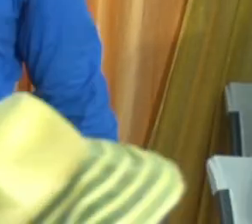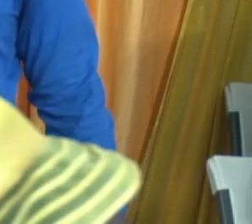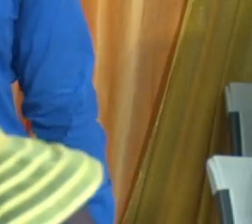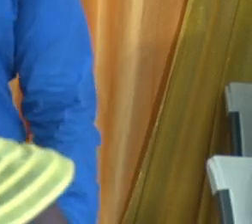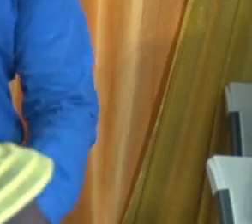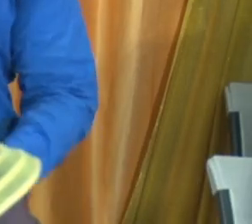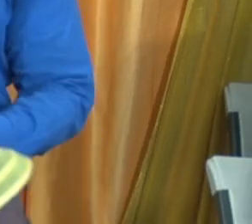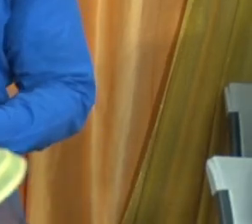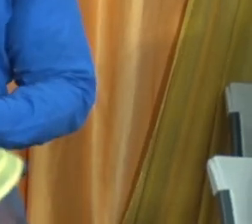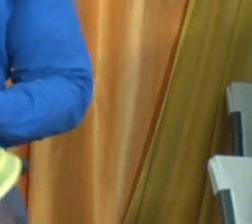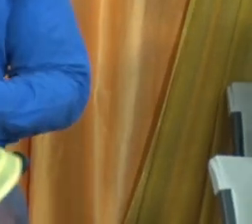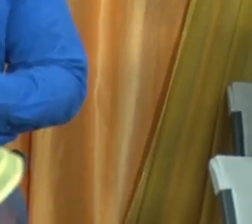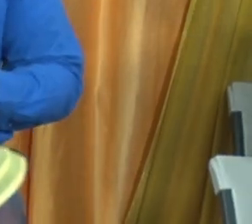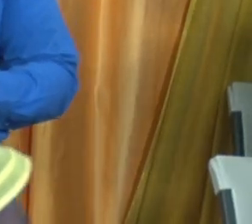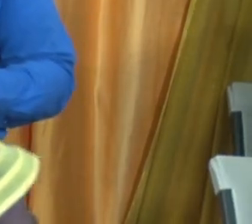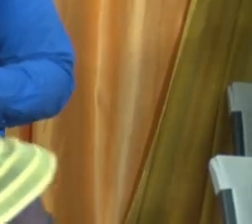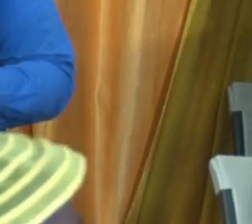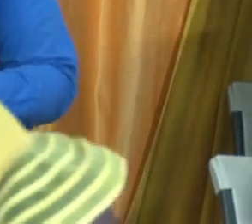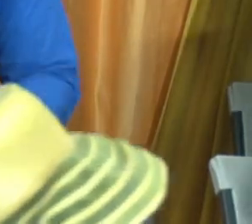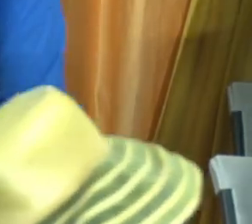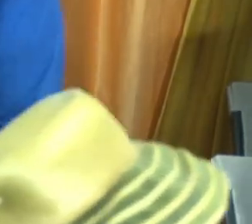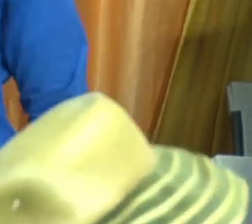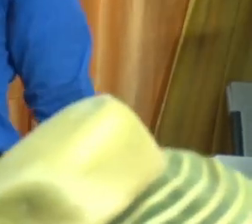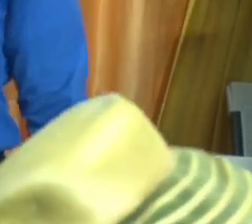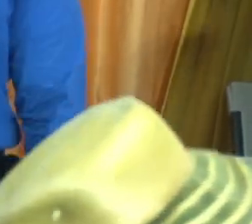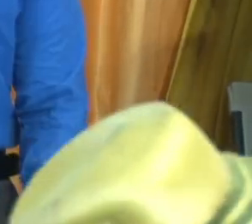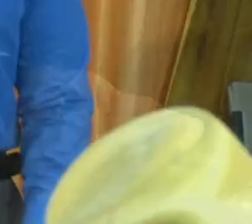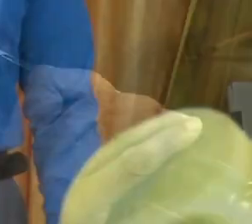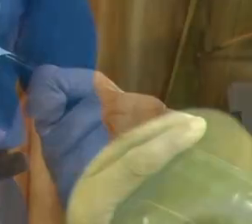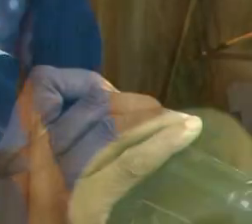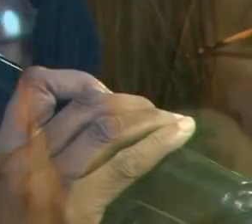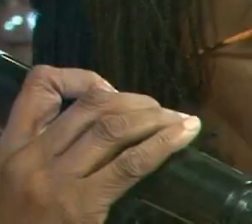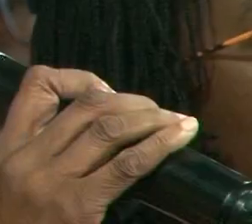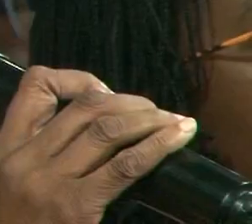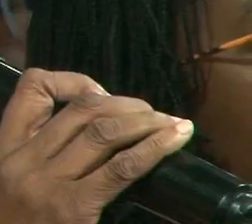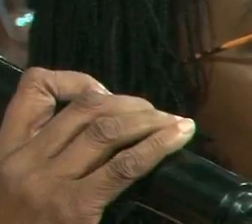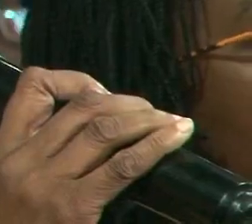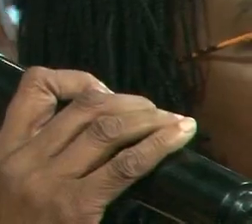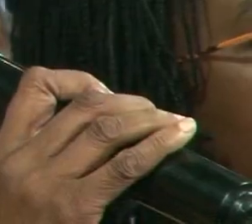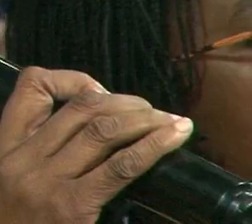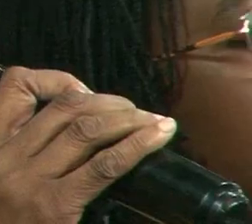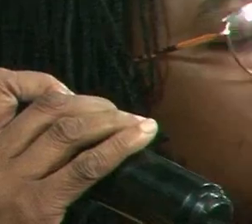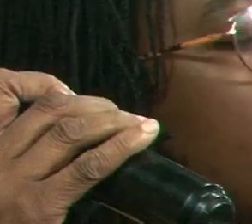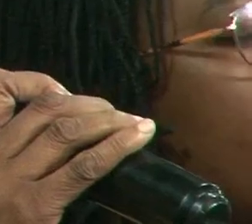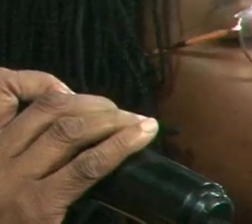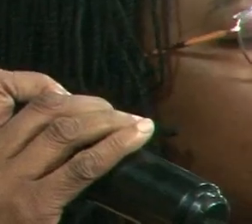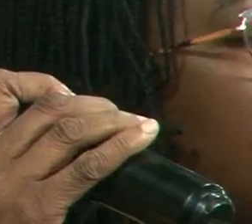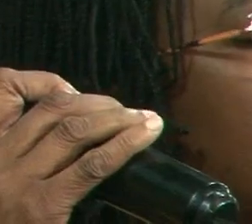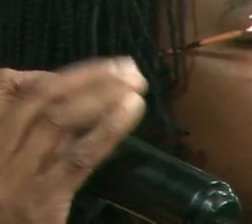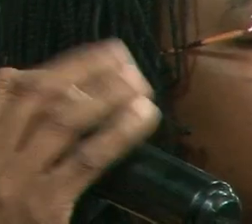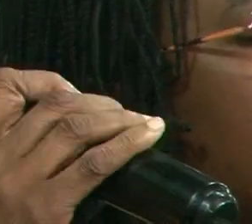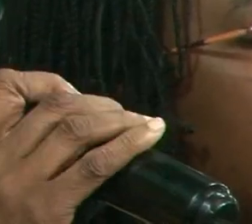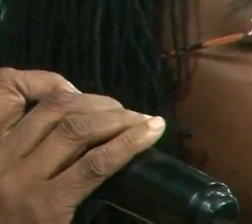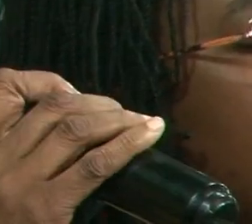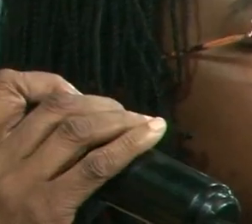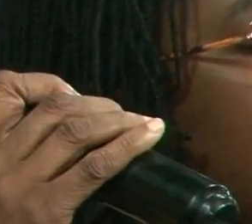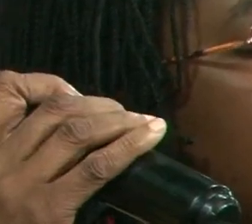Worship him. Ah, Lord, we worship you, Jesus. Oh, worship him.